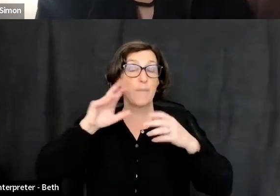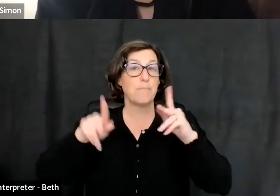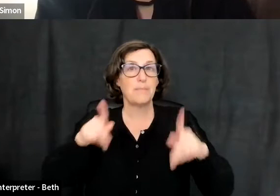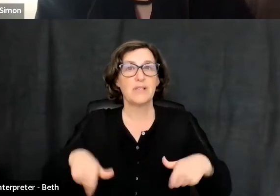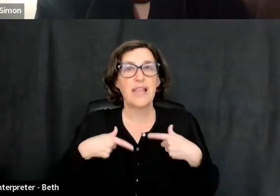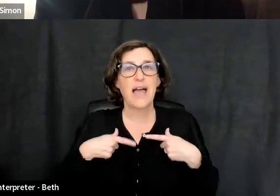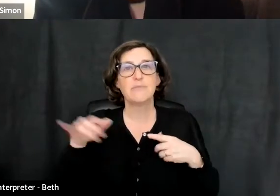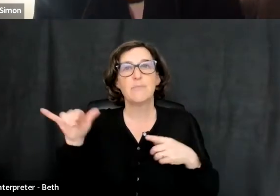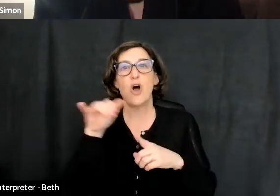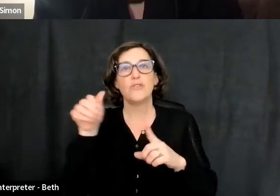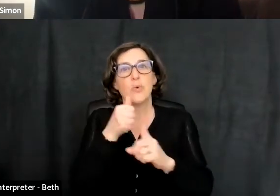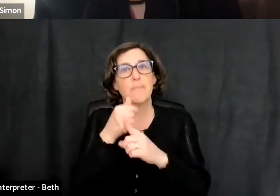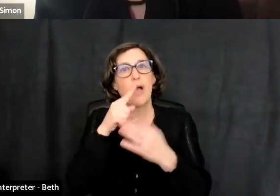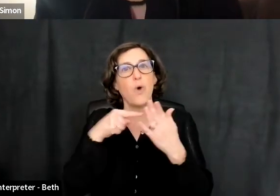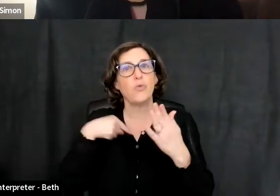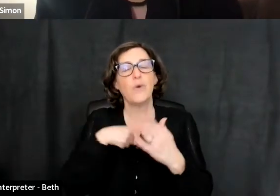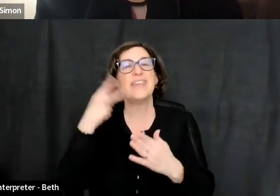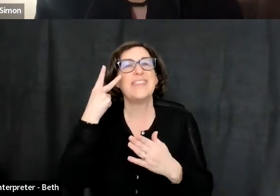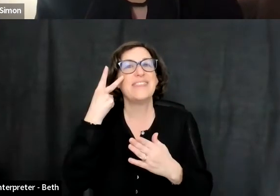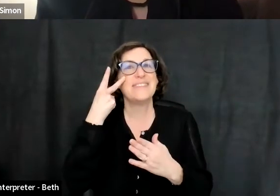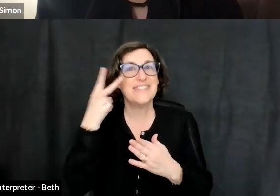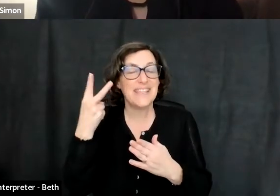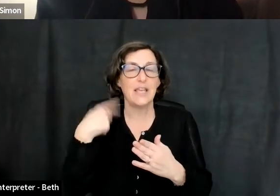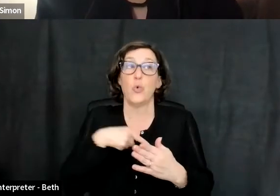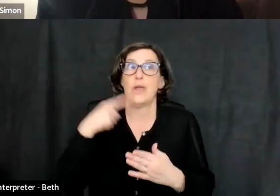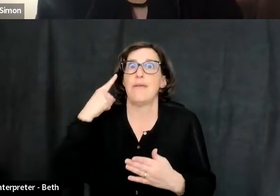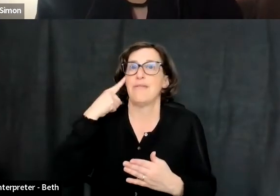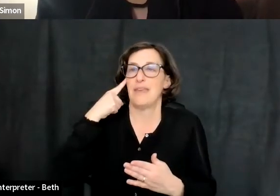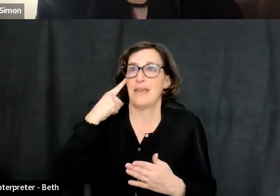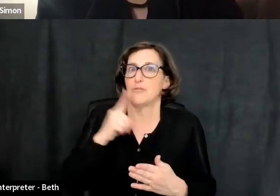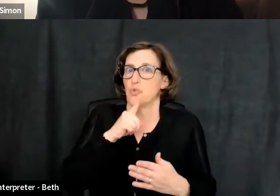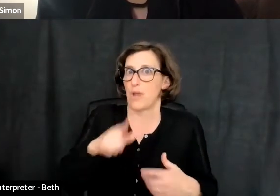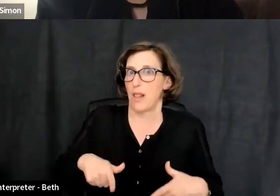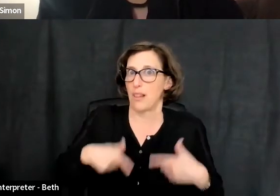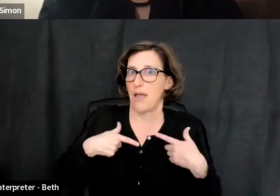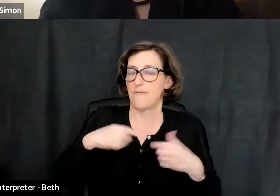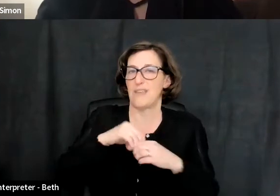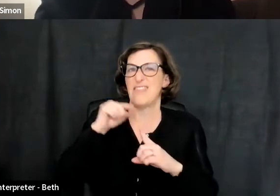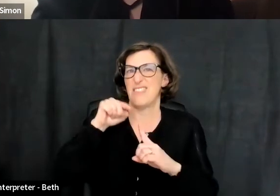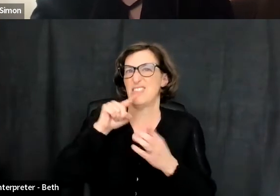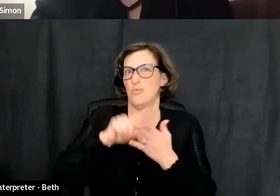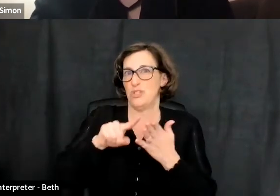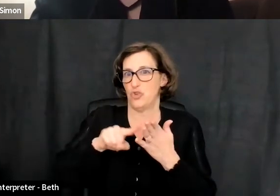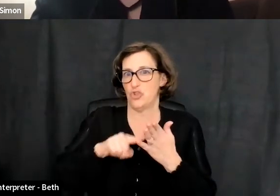also affect what we think we're seeing as objective reality in this research.